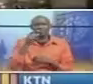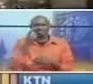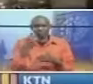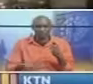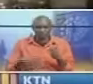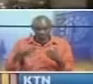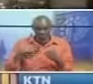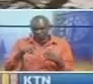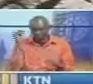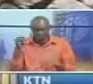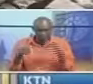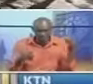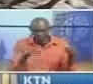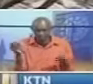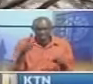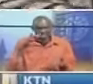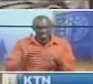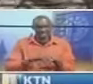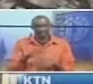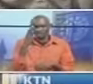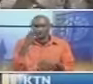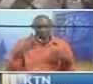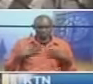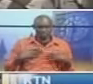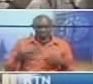the debris at Westgate have recovered four bodies